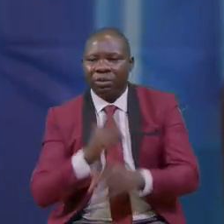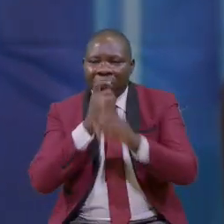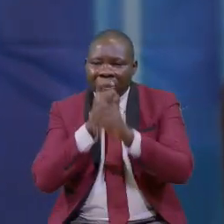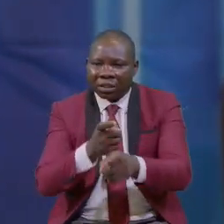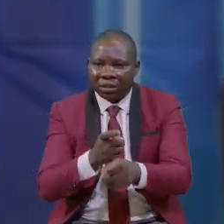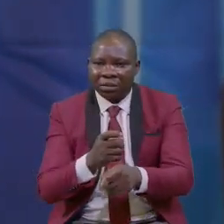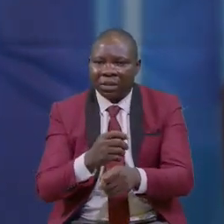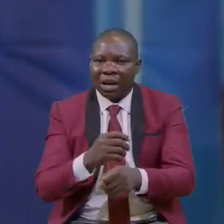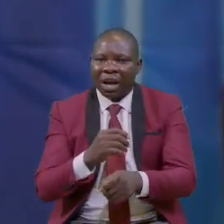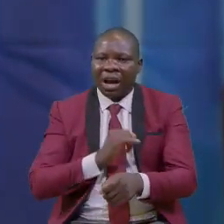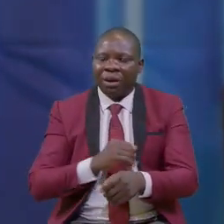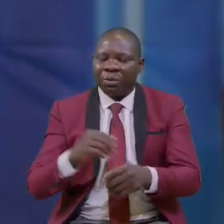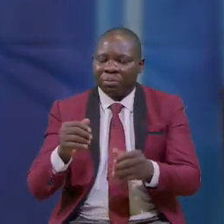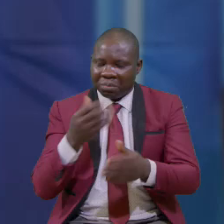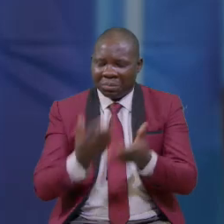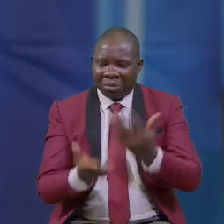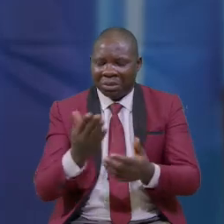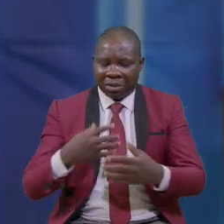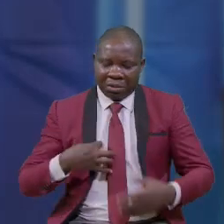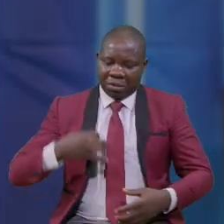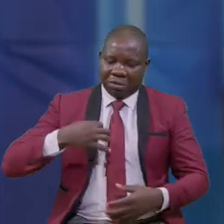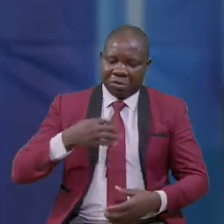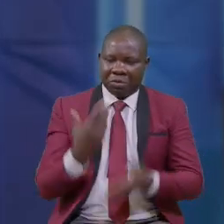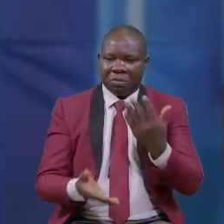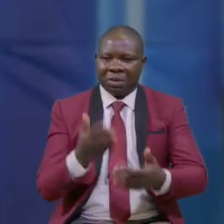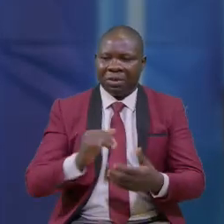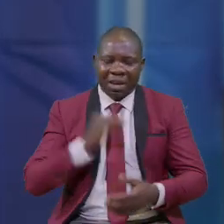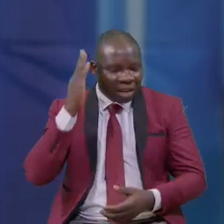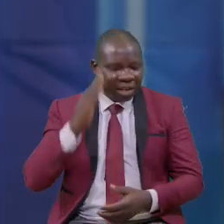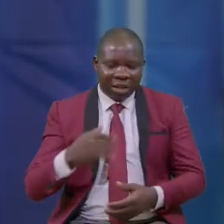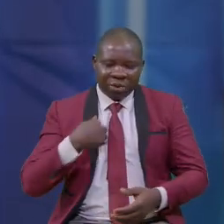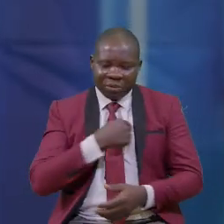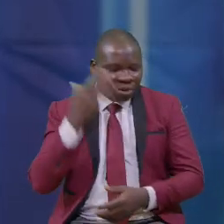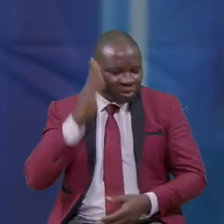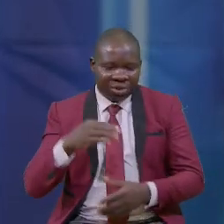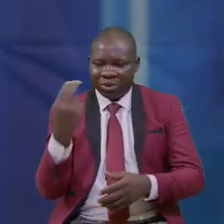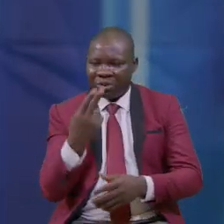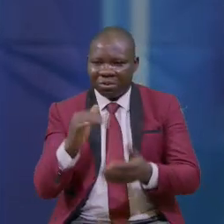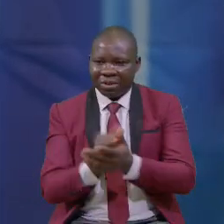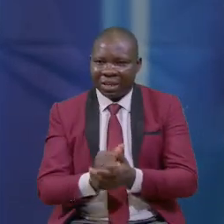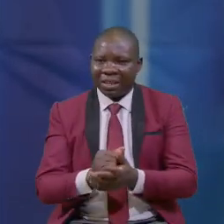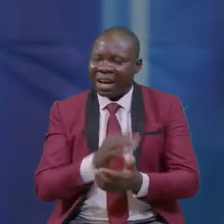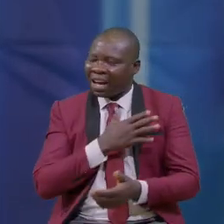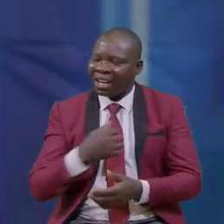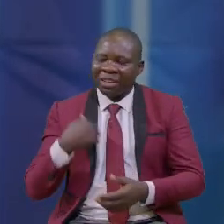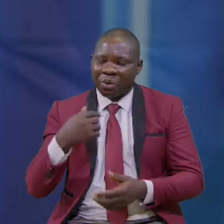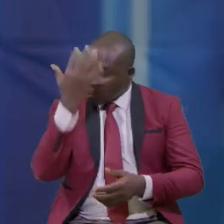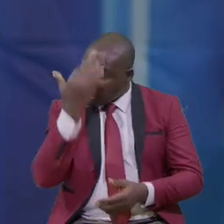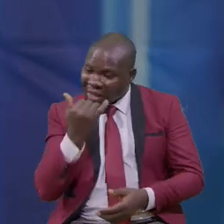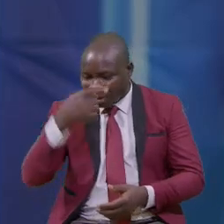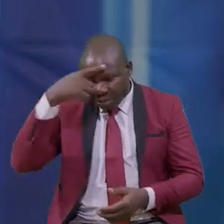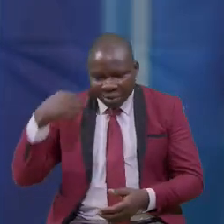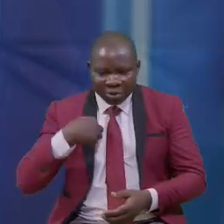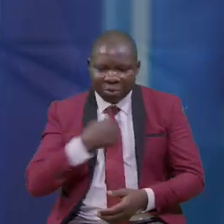and we wore that, and it was nice. Why? Because we're good boys, good girls?